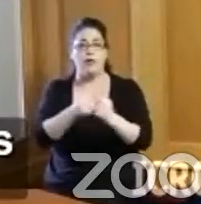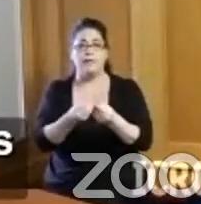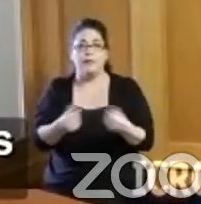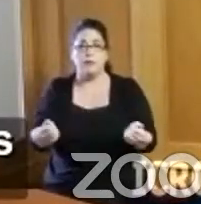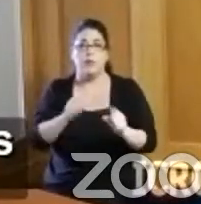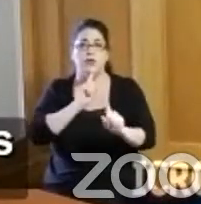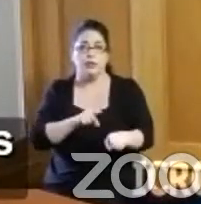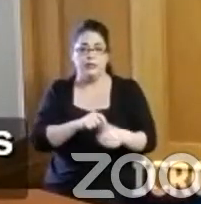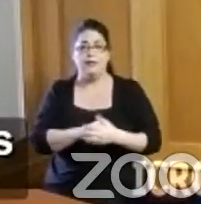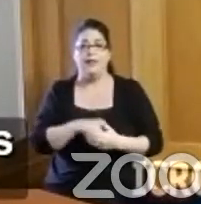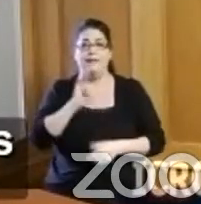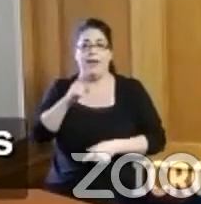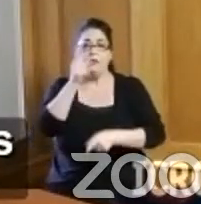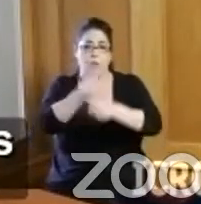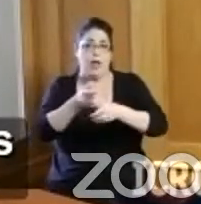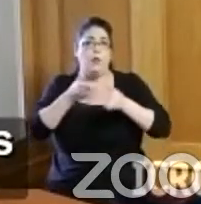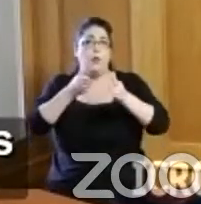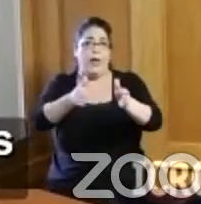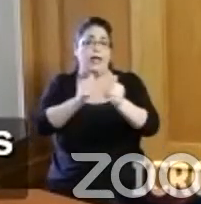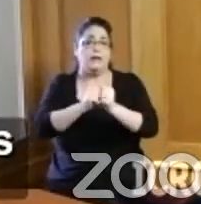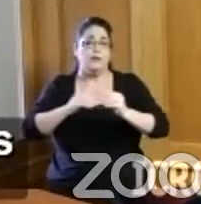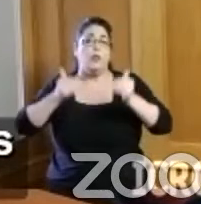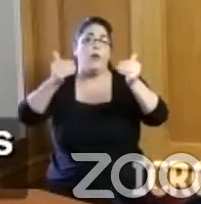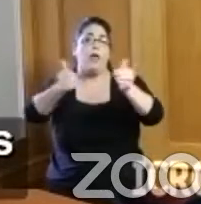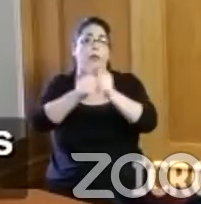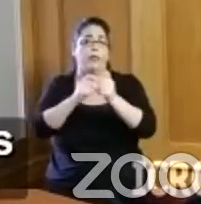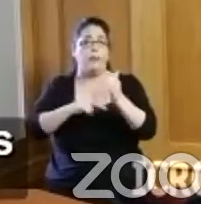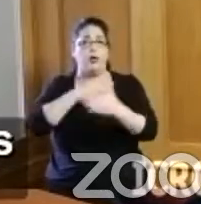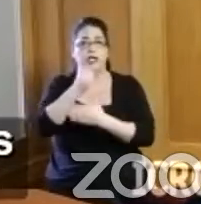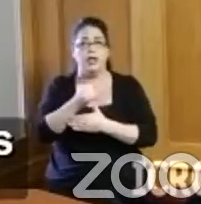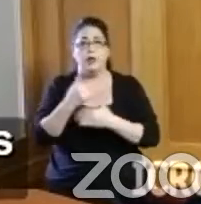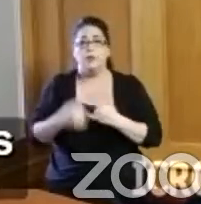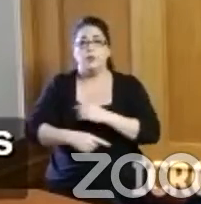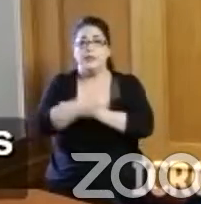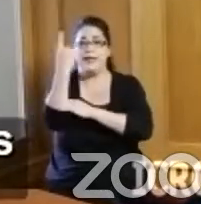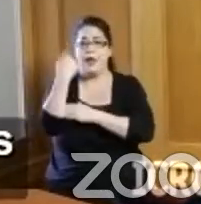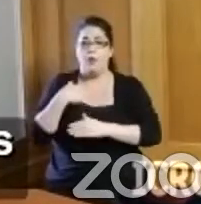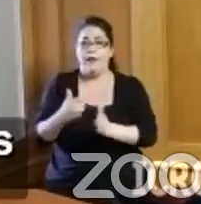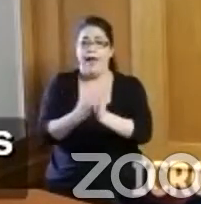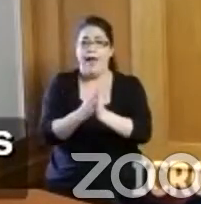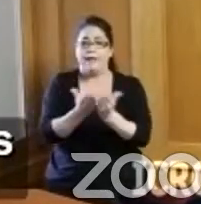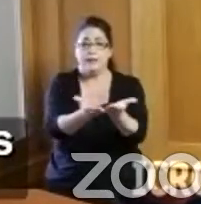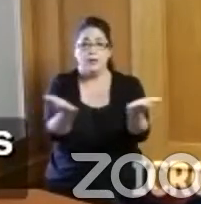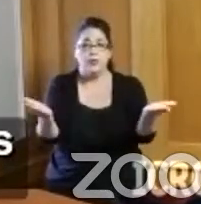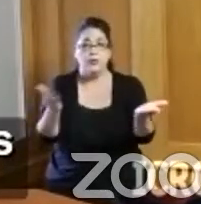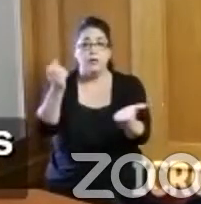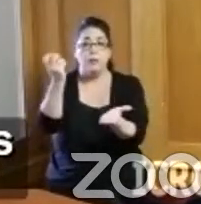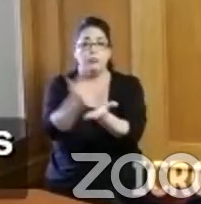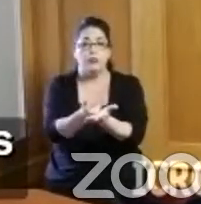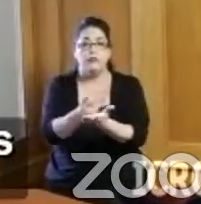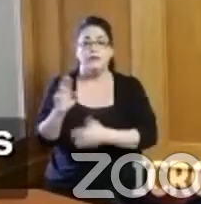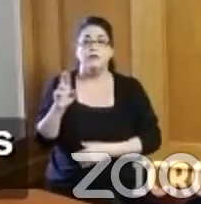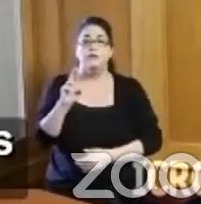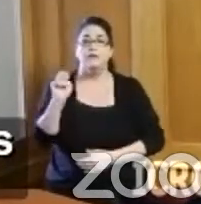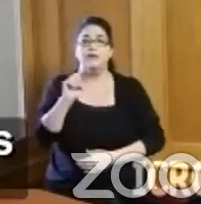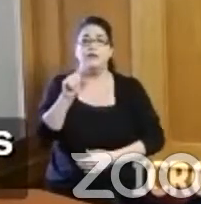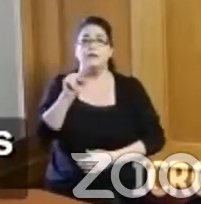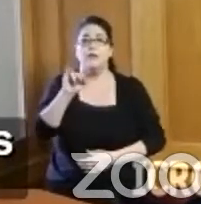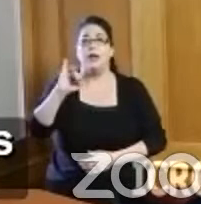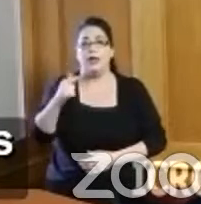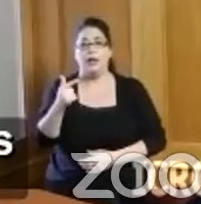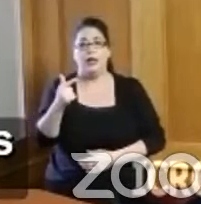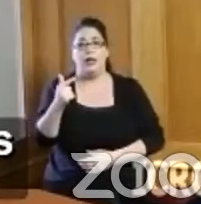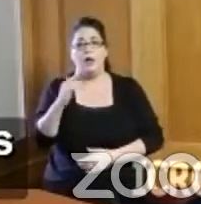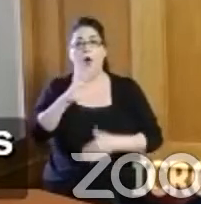solution is the right way to move this project forward. Today, we're asking you to approve the rezoning. All of that